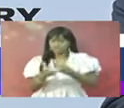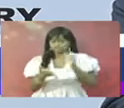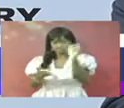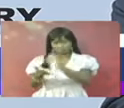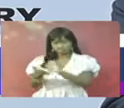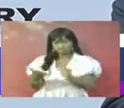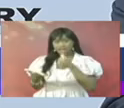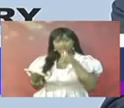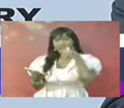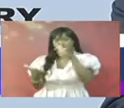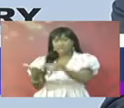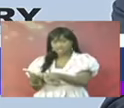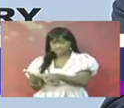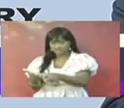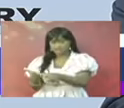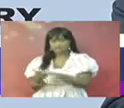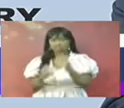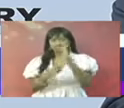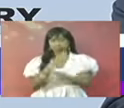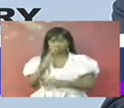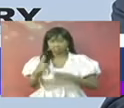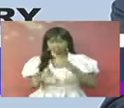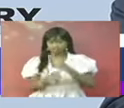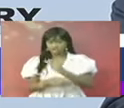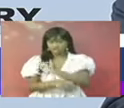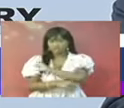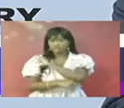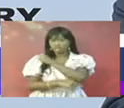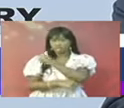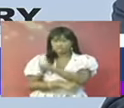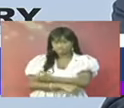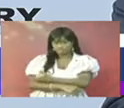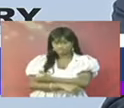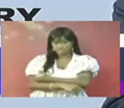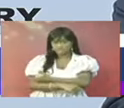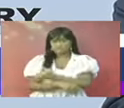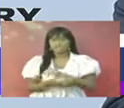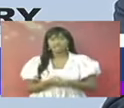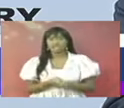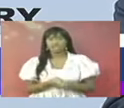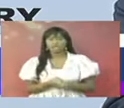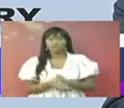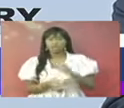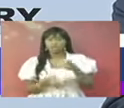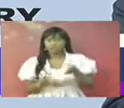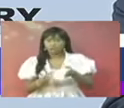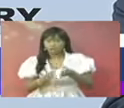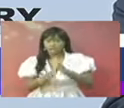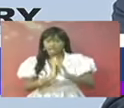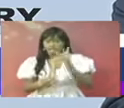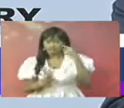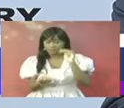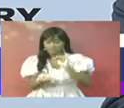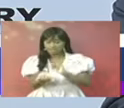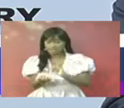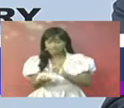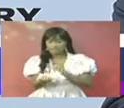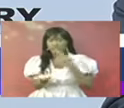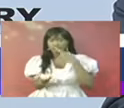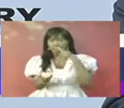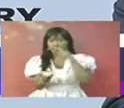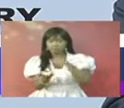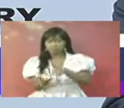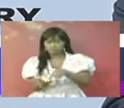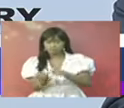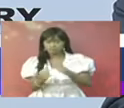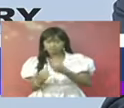of course you can seek other means by which you can have a medical report first of all, and then of course